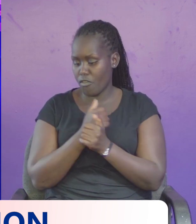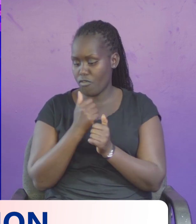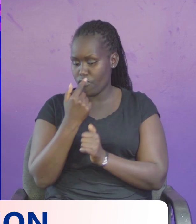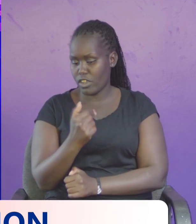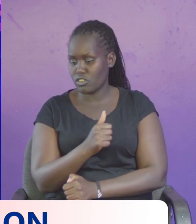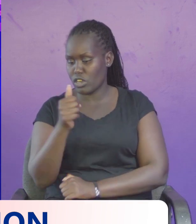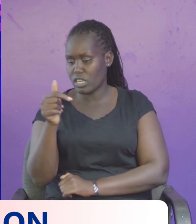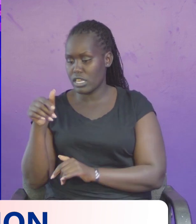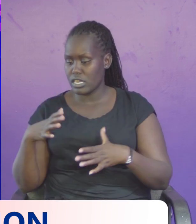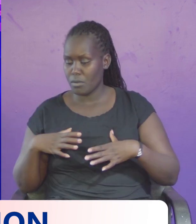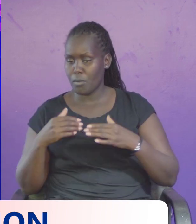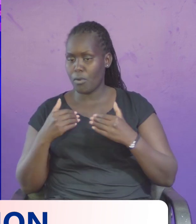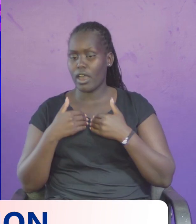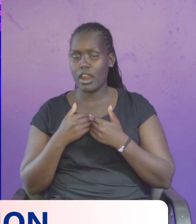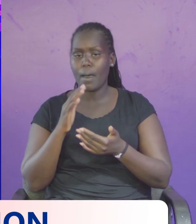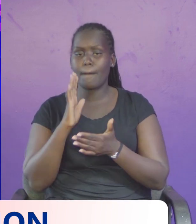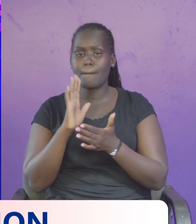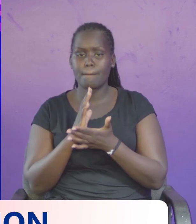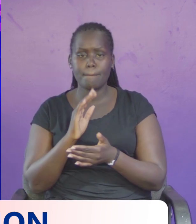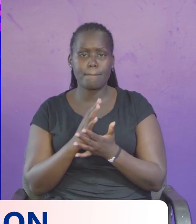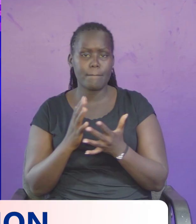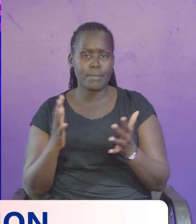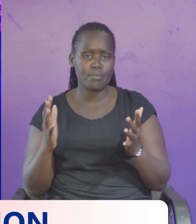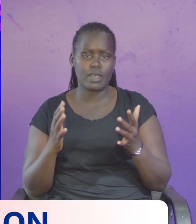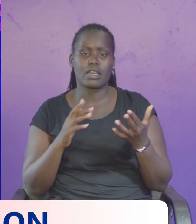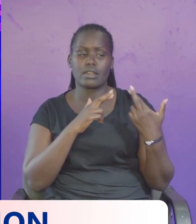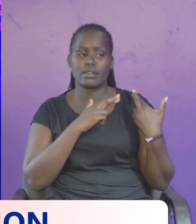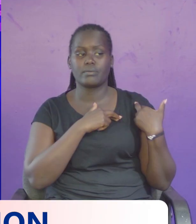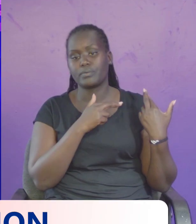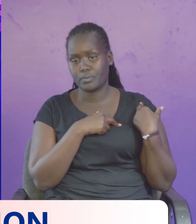So these people played a very big role. They kept giving Akina